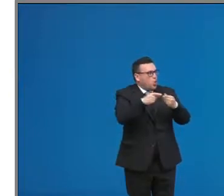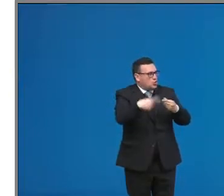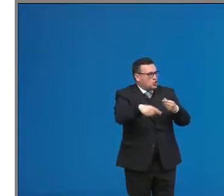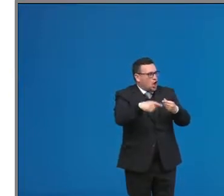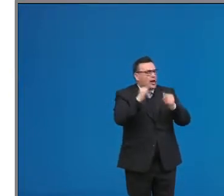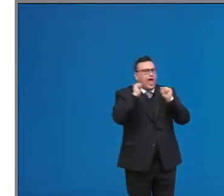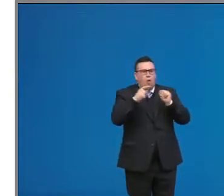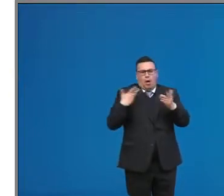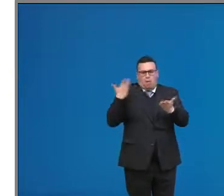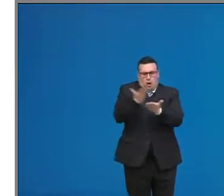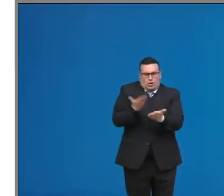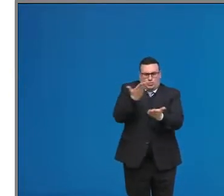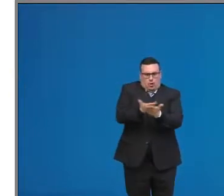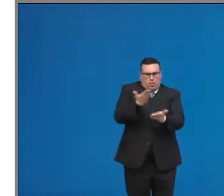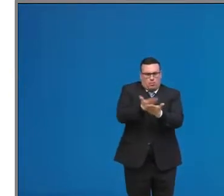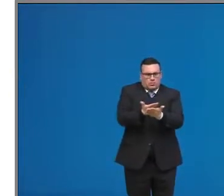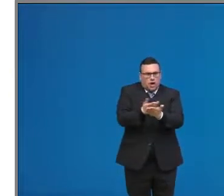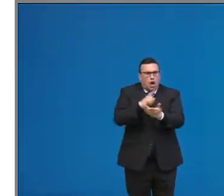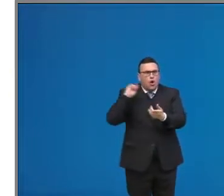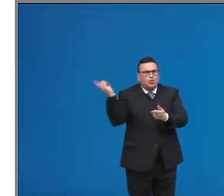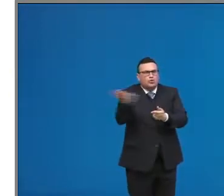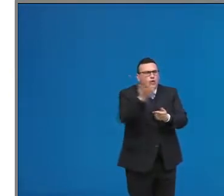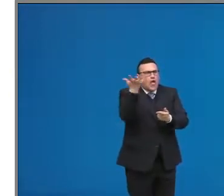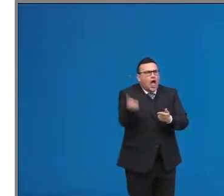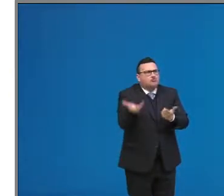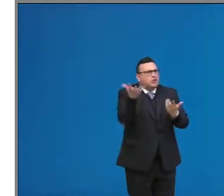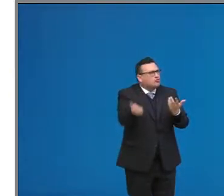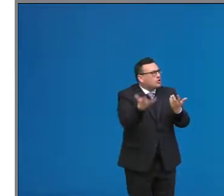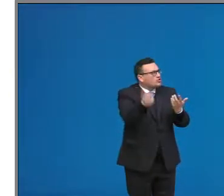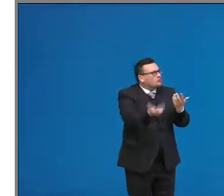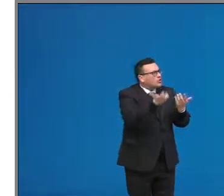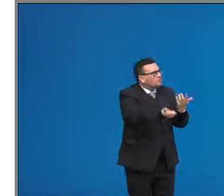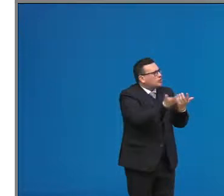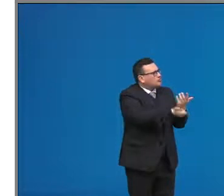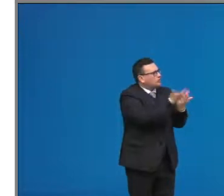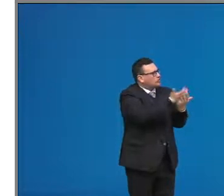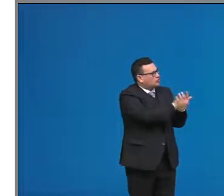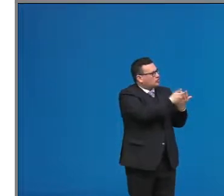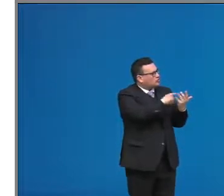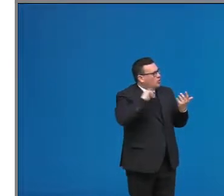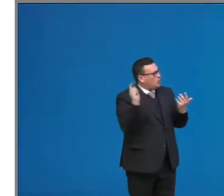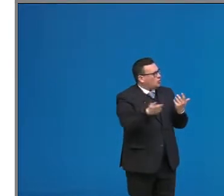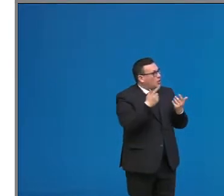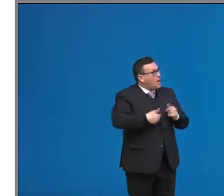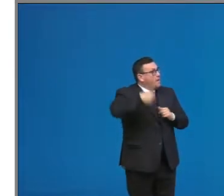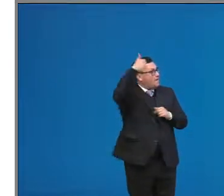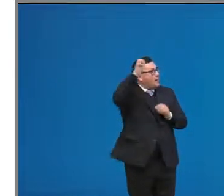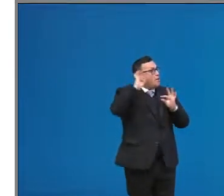devices, building a web-based grid application portal.